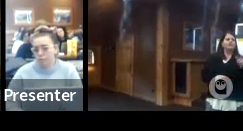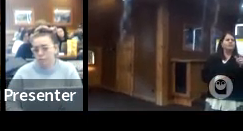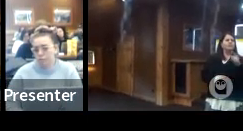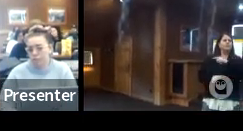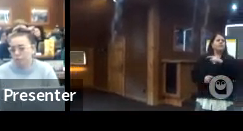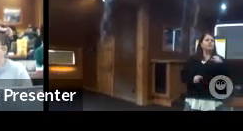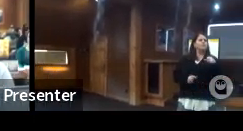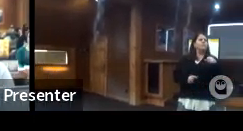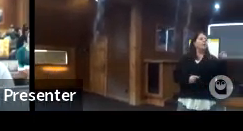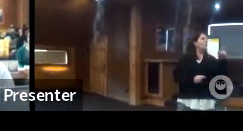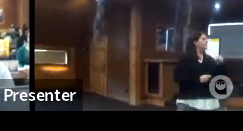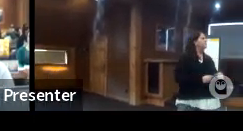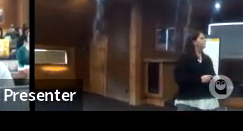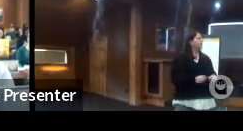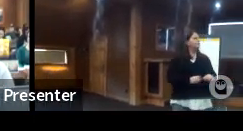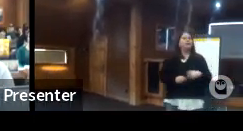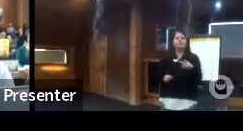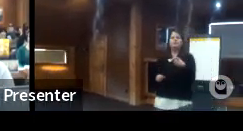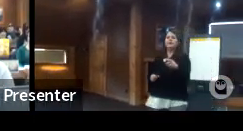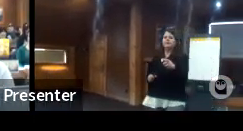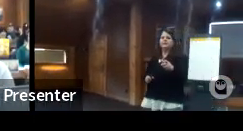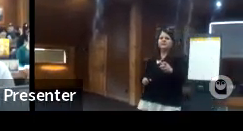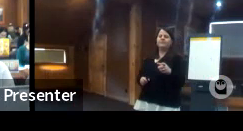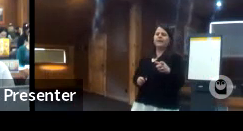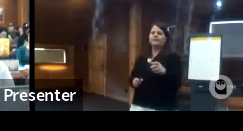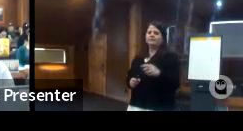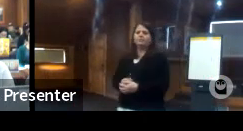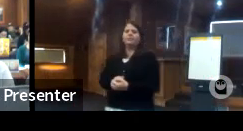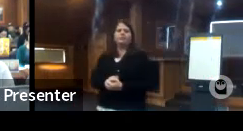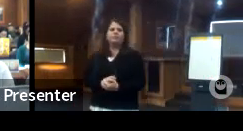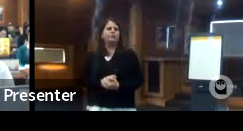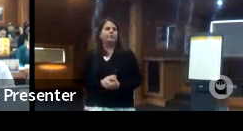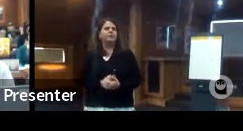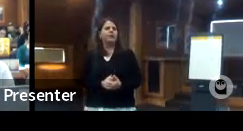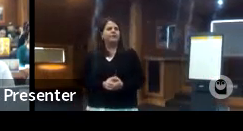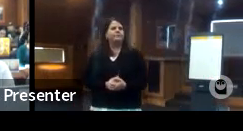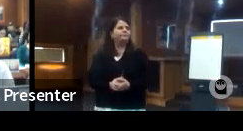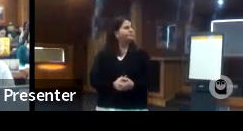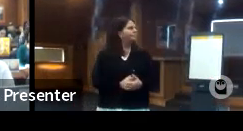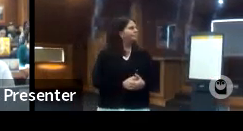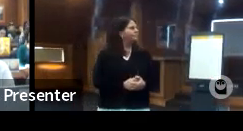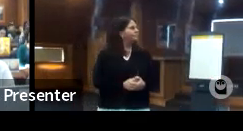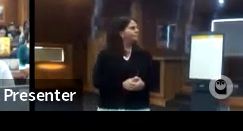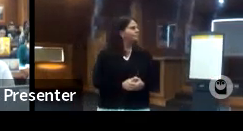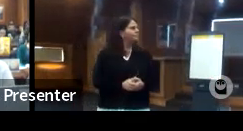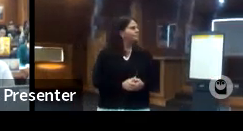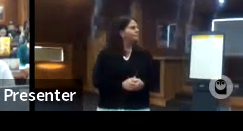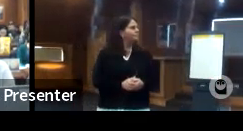Is she here? She's online. Online. Anyone else online ever testified? Is willing to throw your name in the chat?